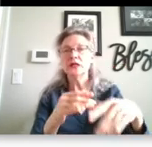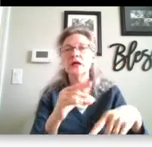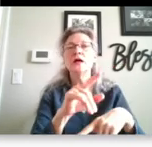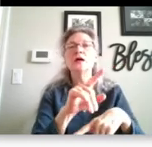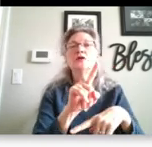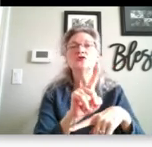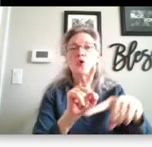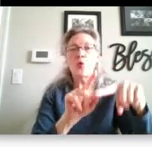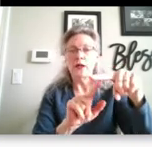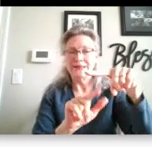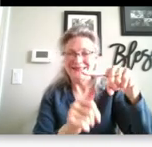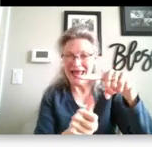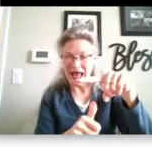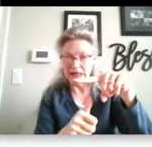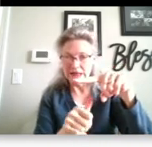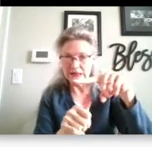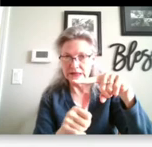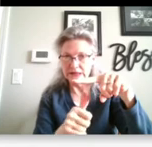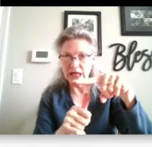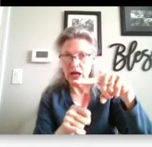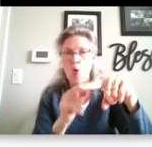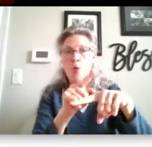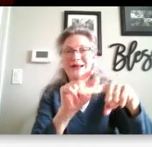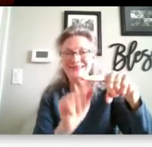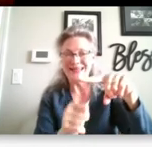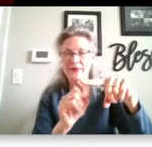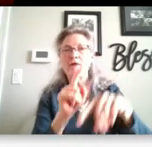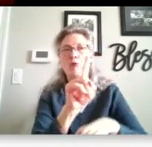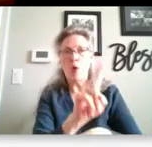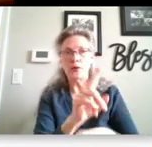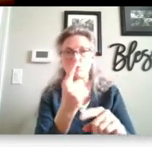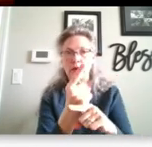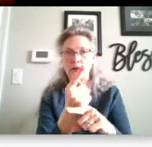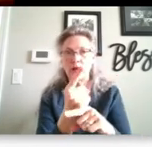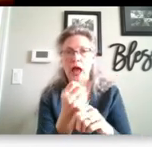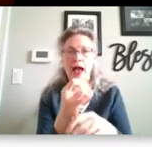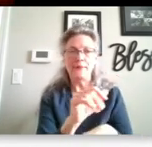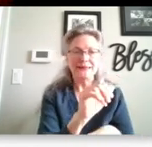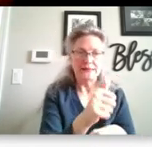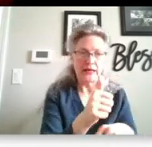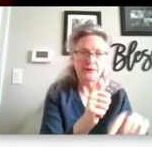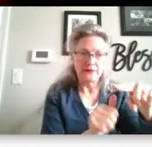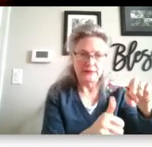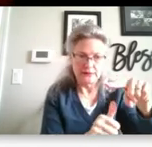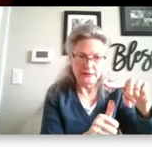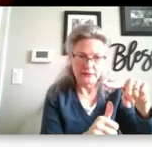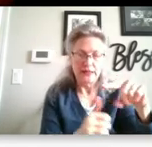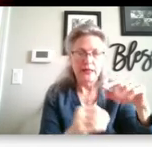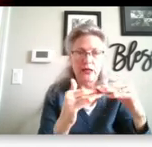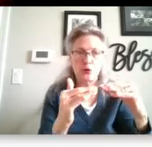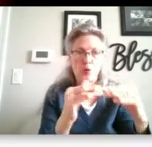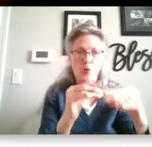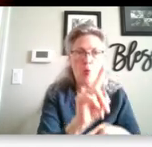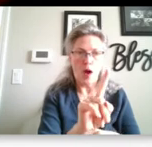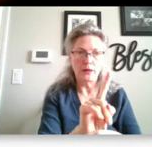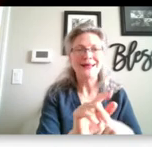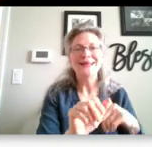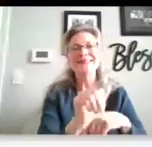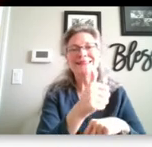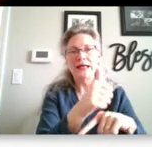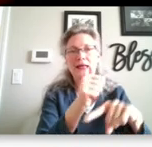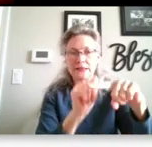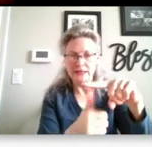tenths, or tenths are 1/10 of 1, right? How many tenths does it take? It takes 10 tenths to make